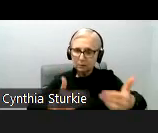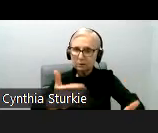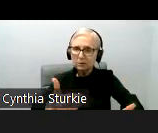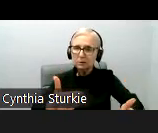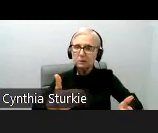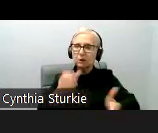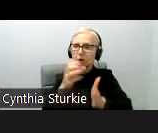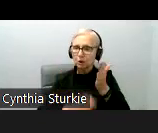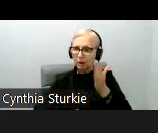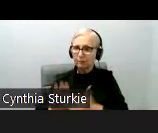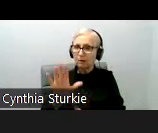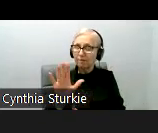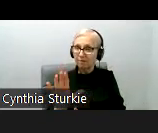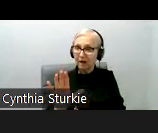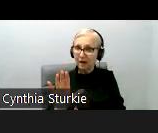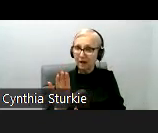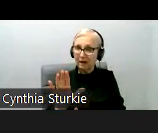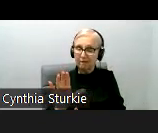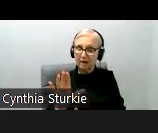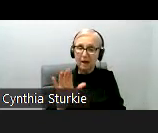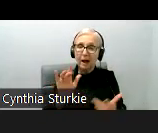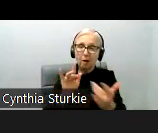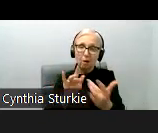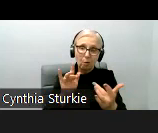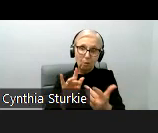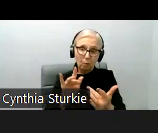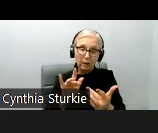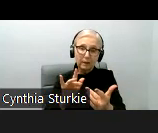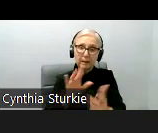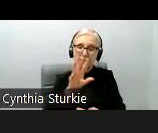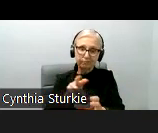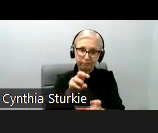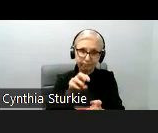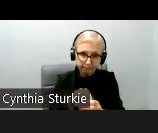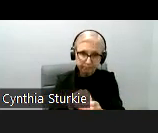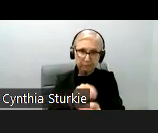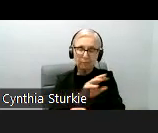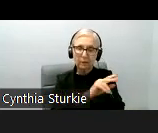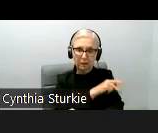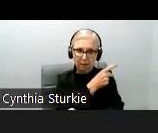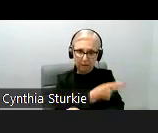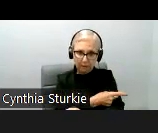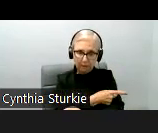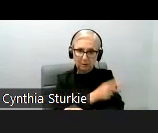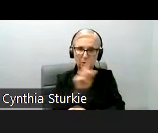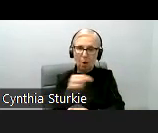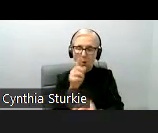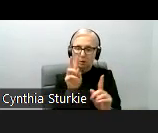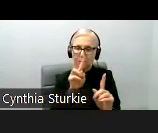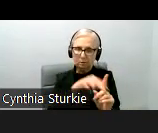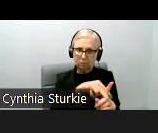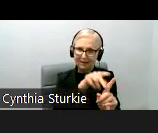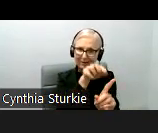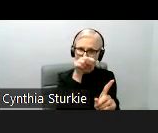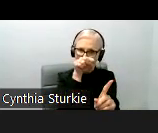chapter 5, outpatient or outreach, education, and engagement that we will be reviewing today is only applicable to